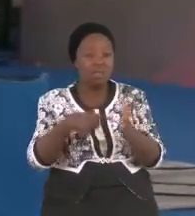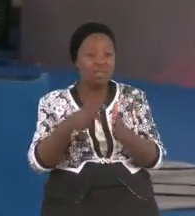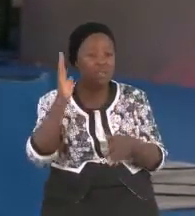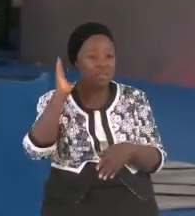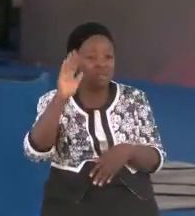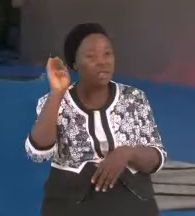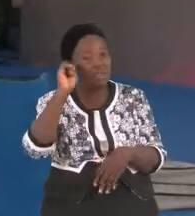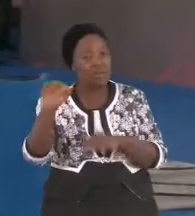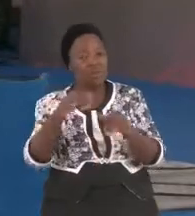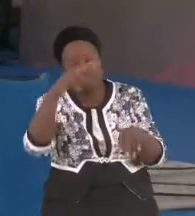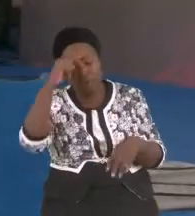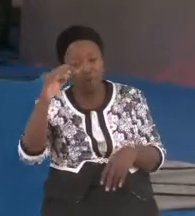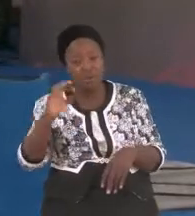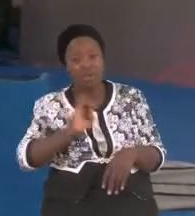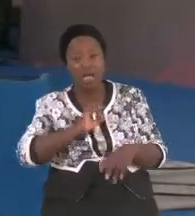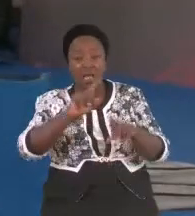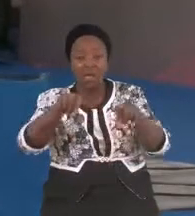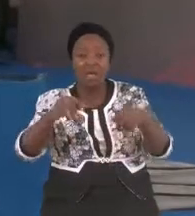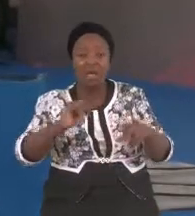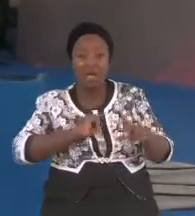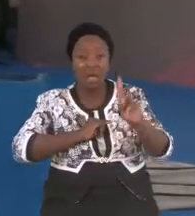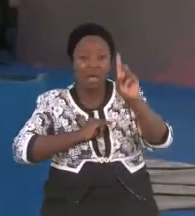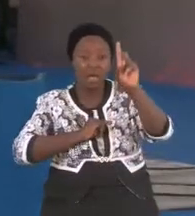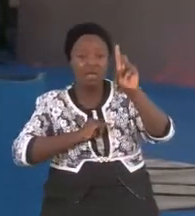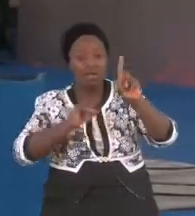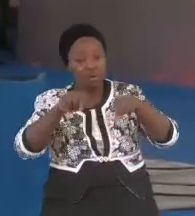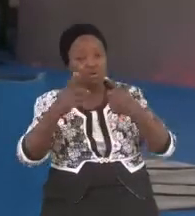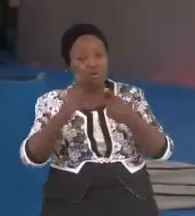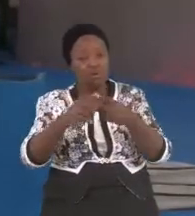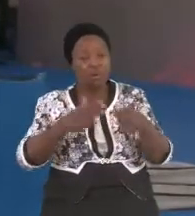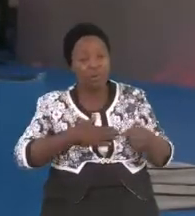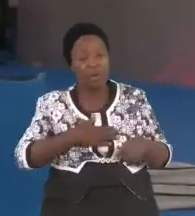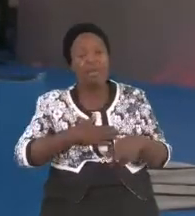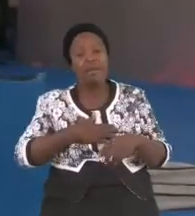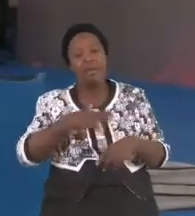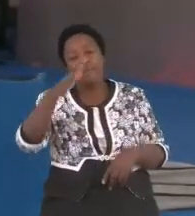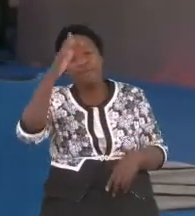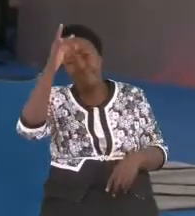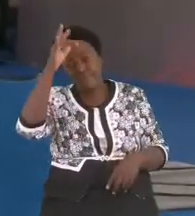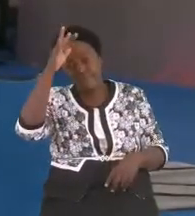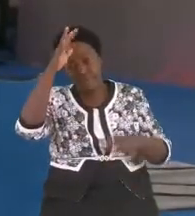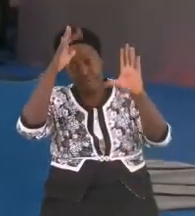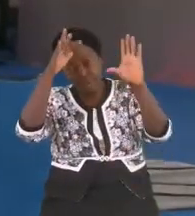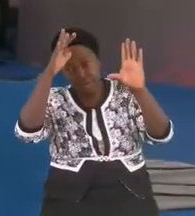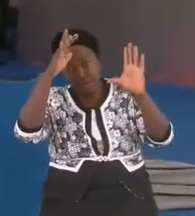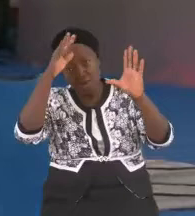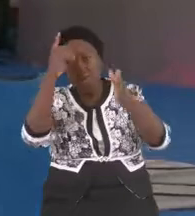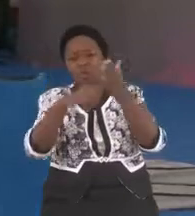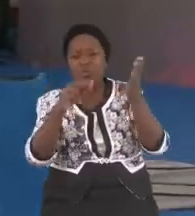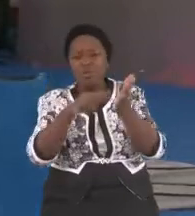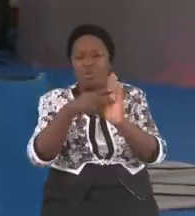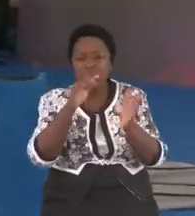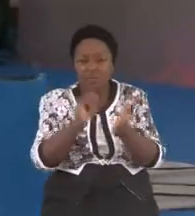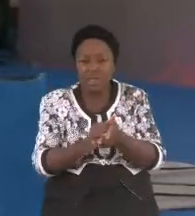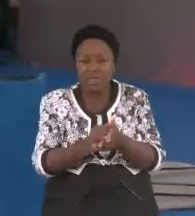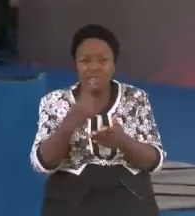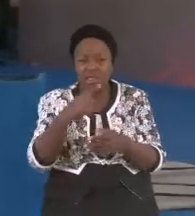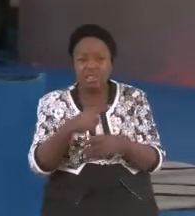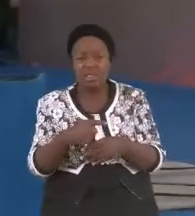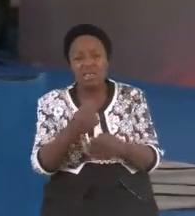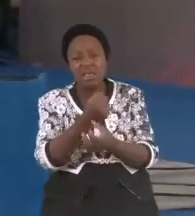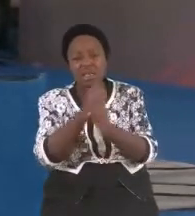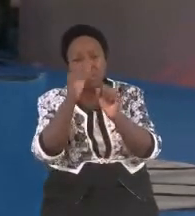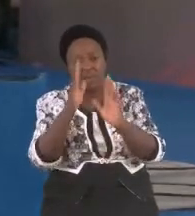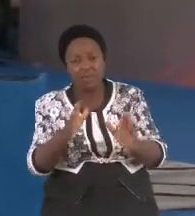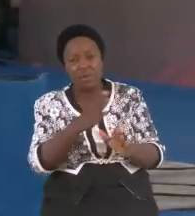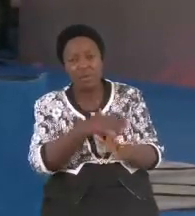unto my Father. What's that telling us? It's telling us Savior and Saint,